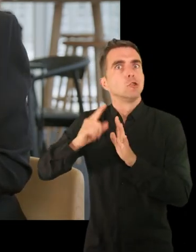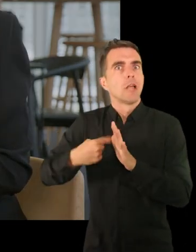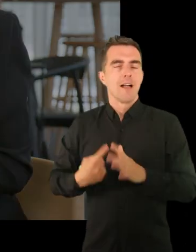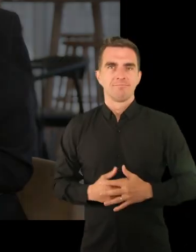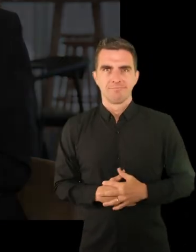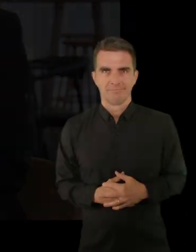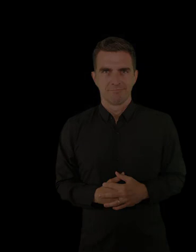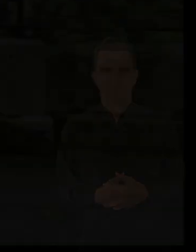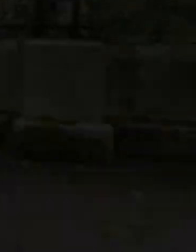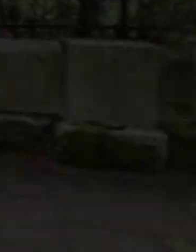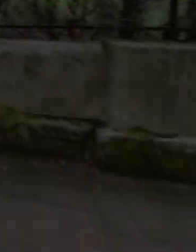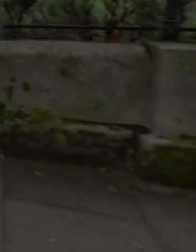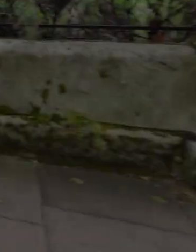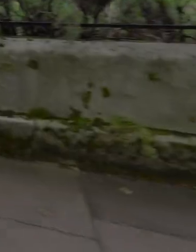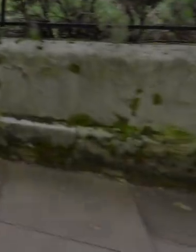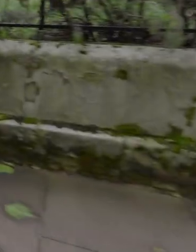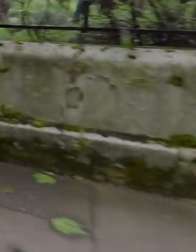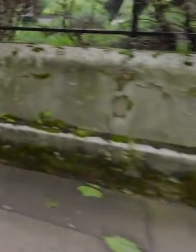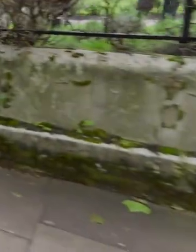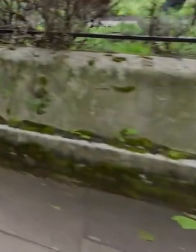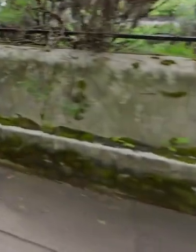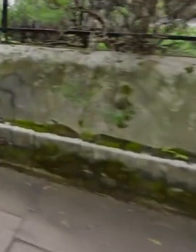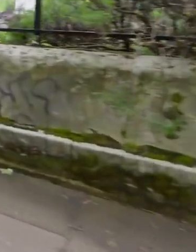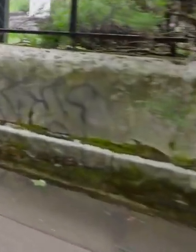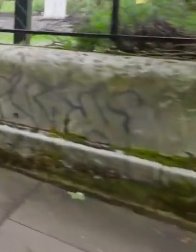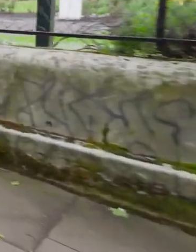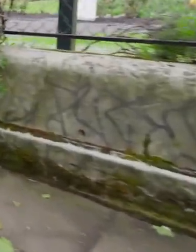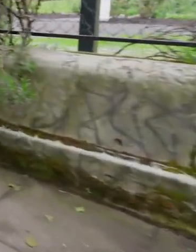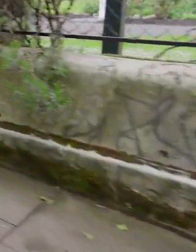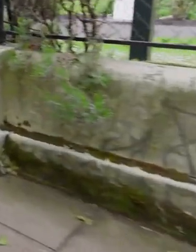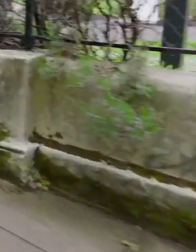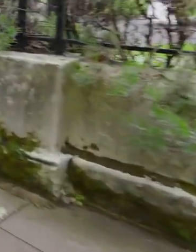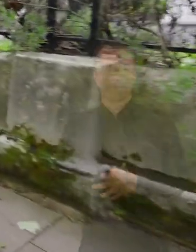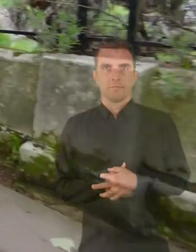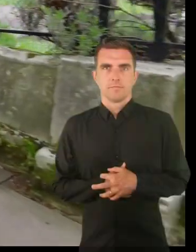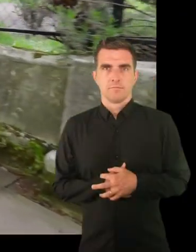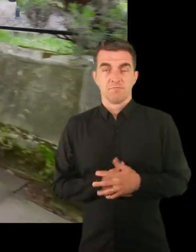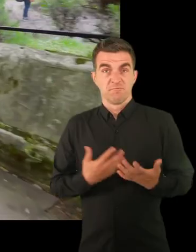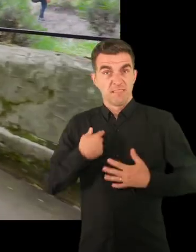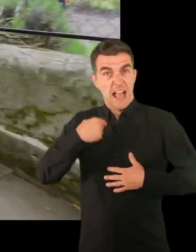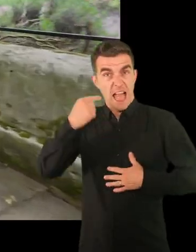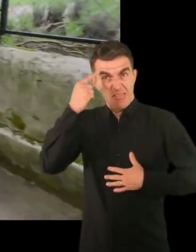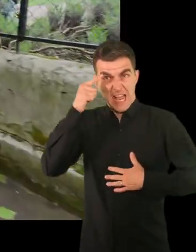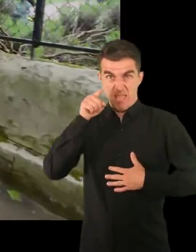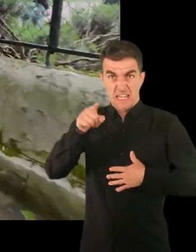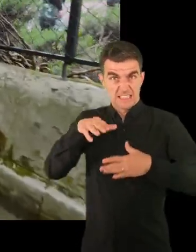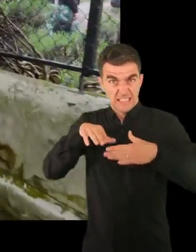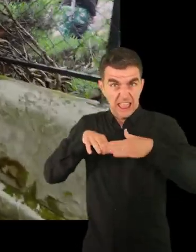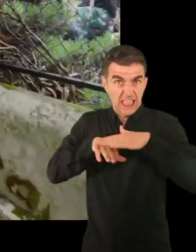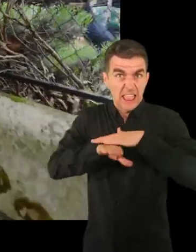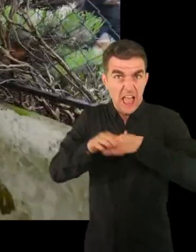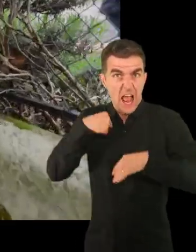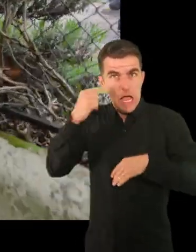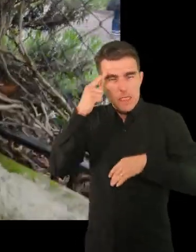Wheelchair users Saida Ahmed, a black mixed-race woman, and Isaac Harvey, MBE, a black man, approach a museum. And I think this is the